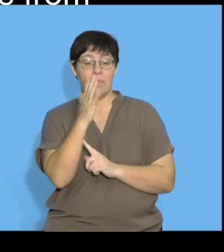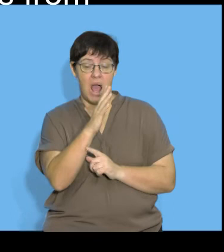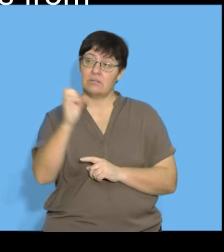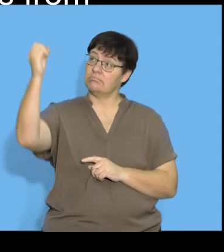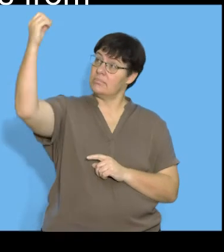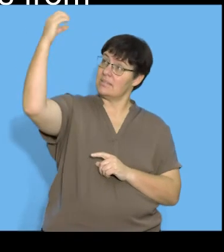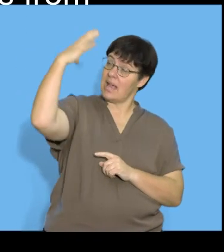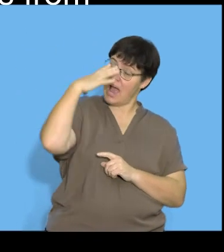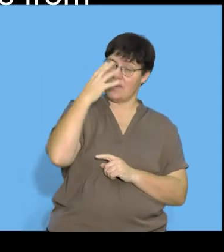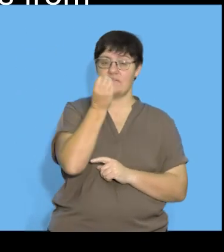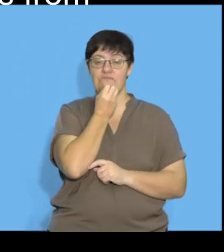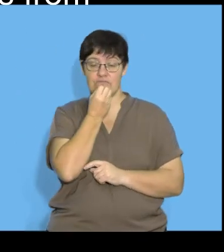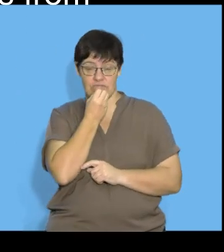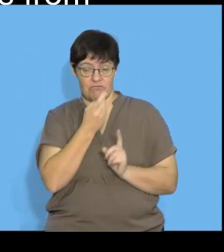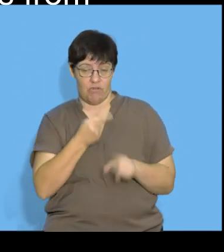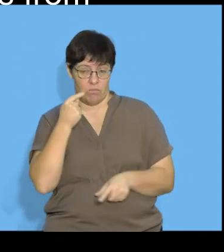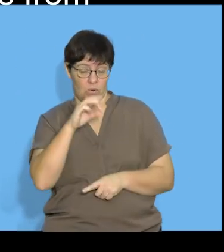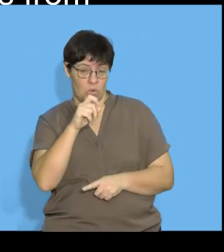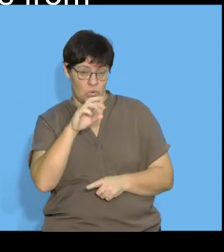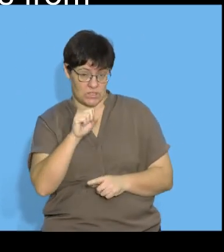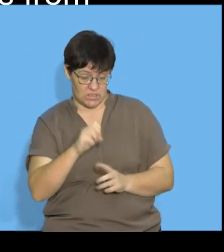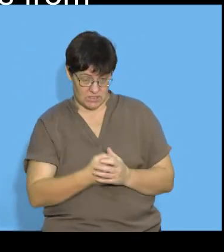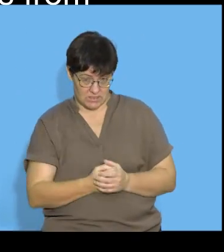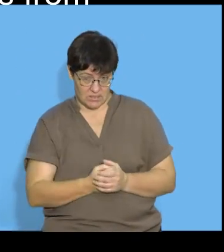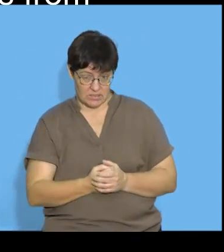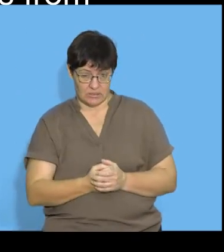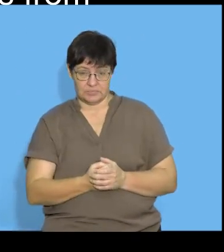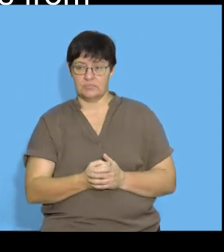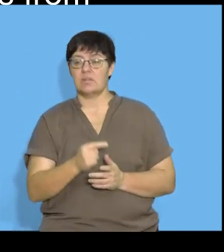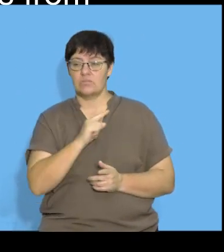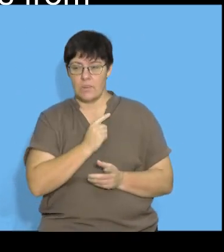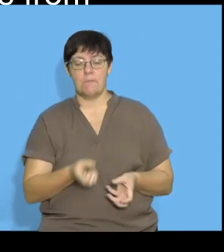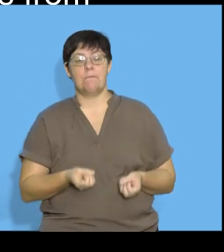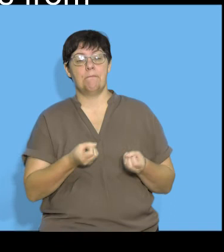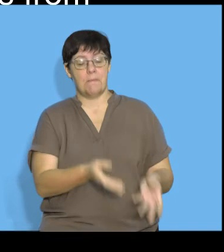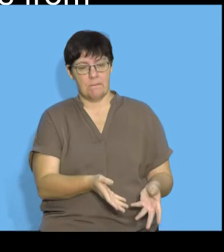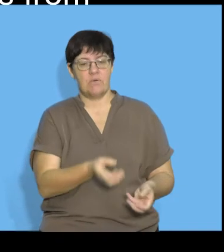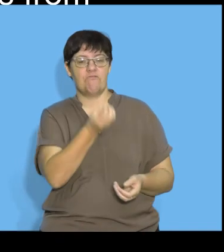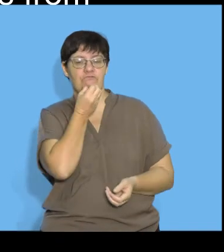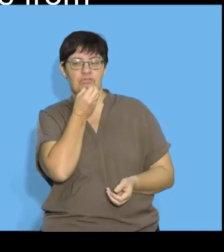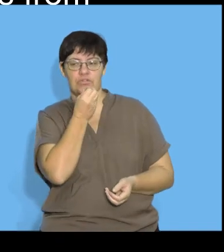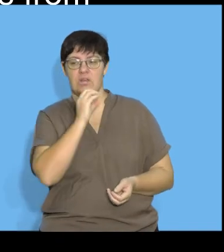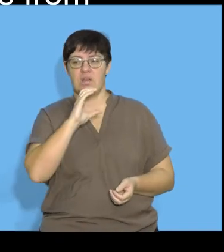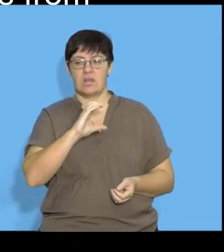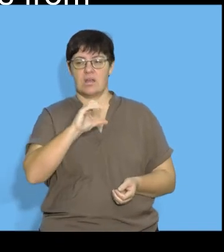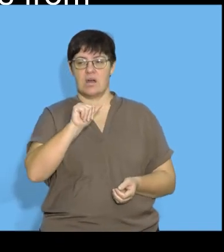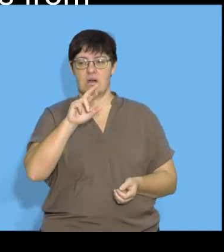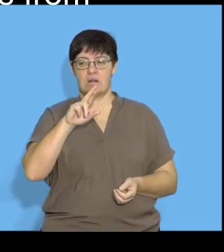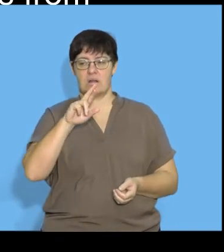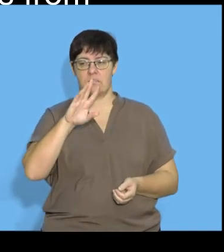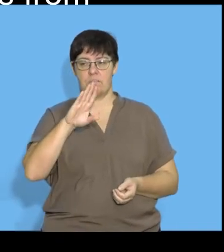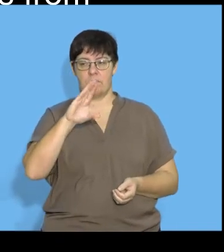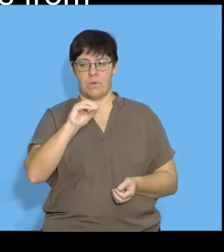make glucose and starch and provides the fungus with carbohydrates. Guys, really